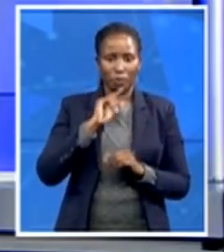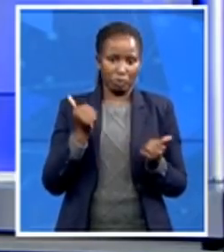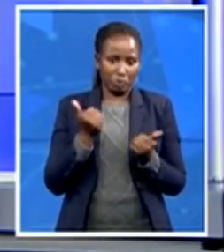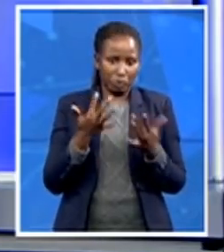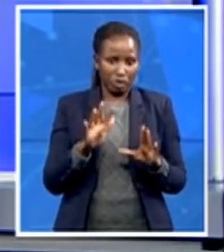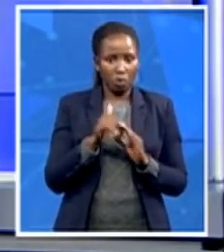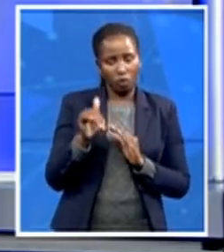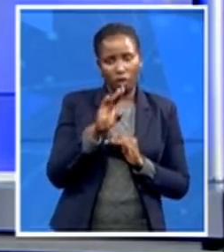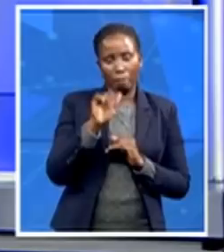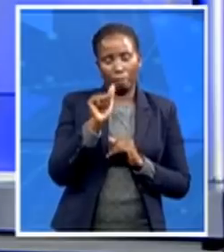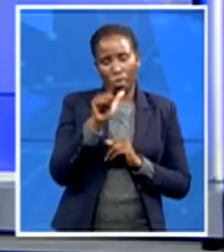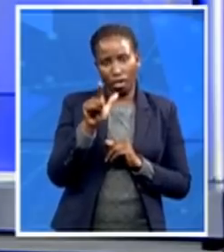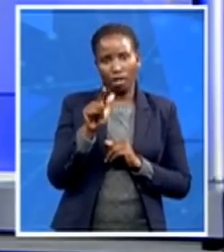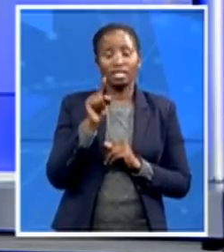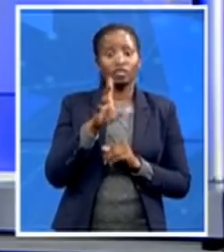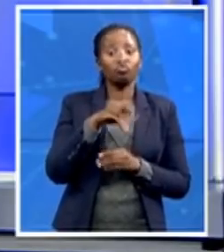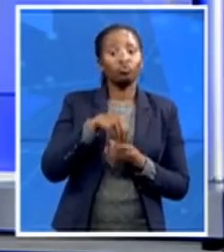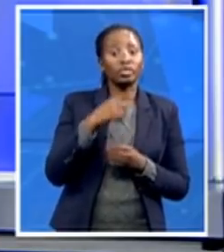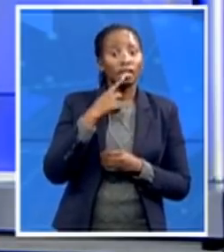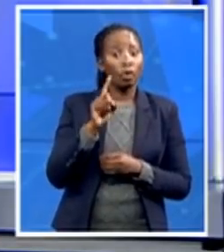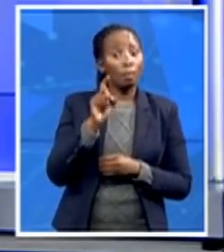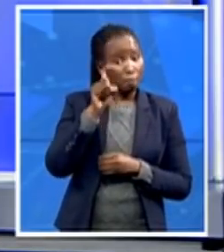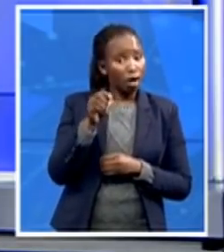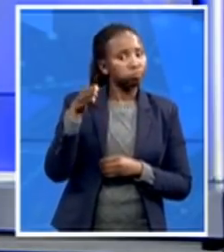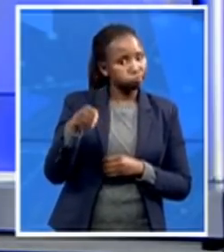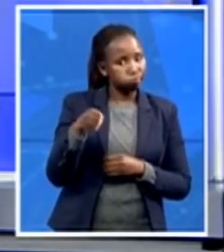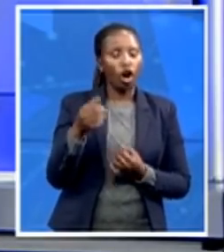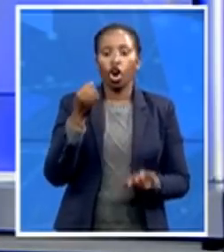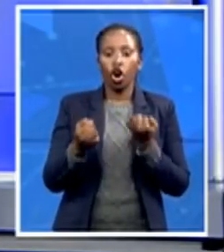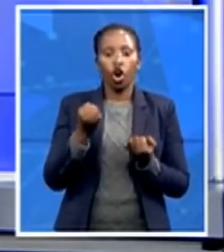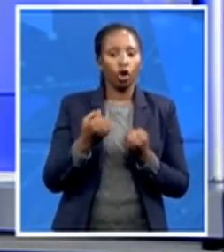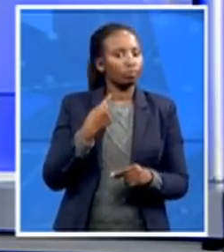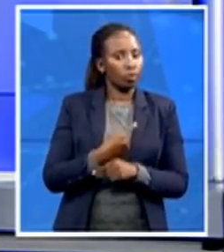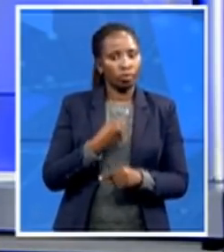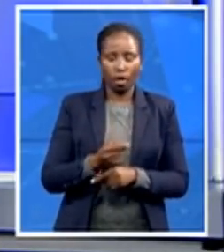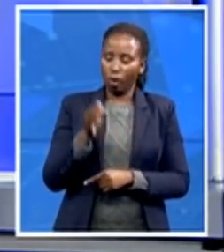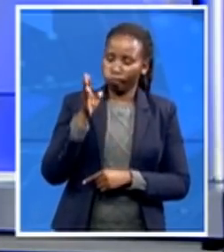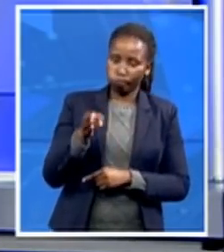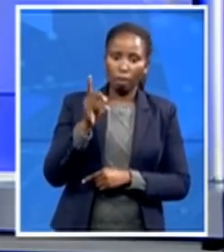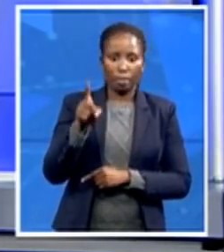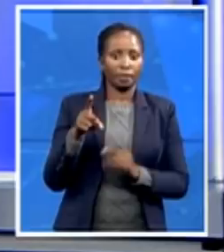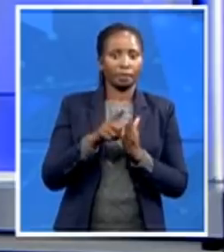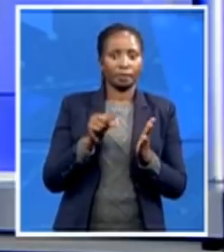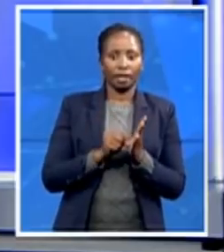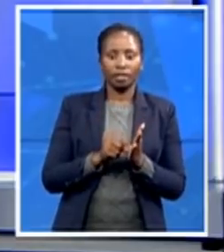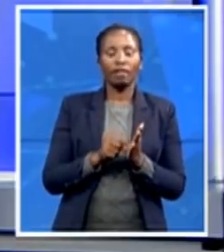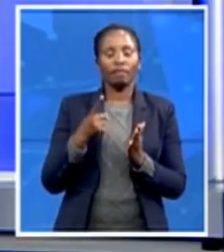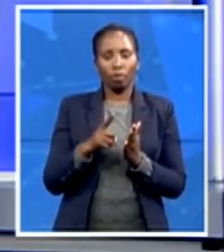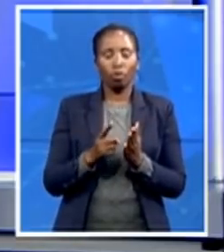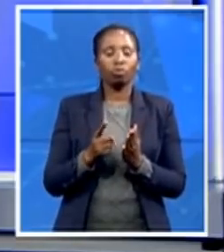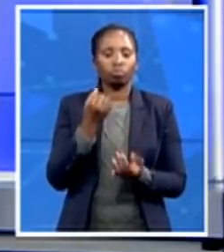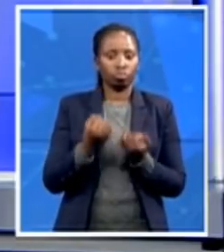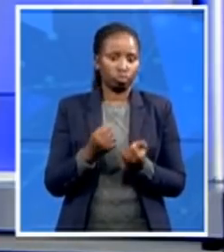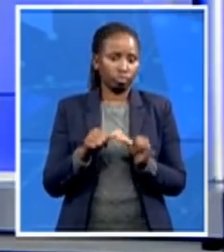be present at every date that is set for this matter, but the matter now postponed to the 5th of